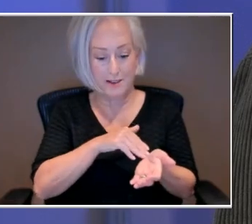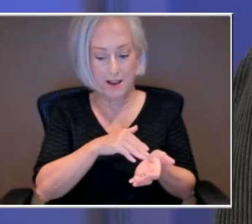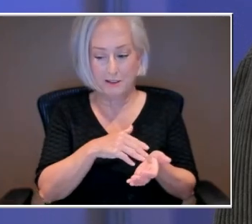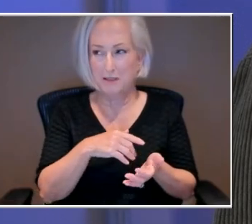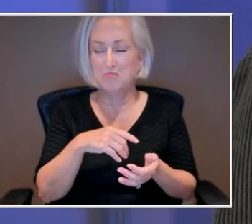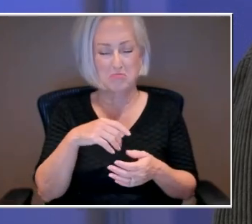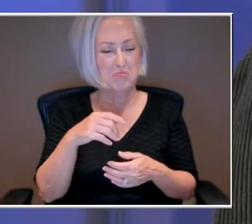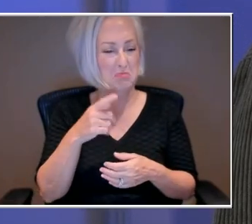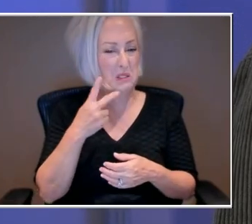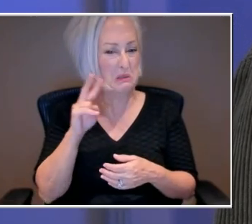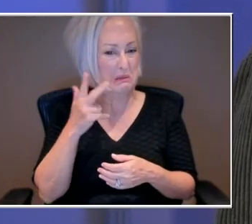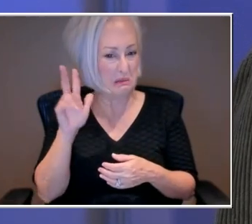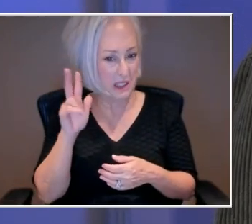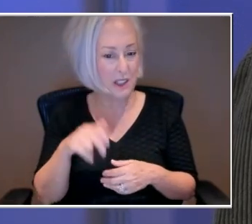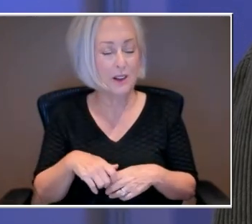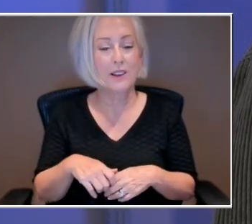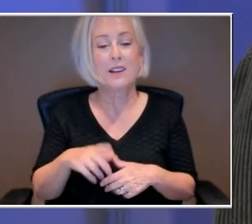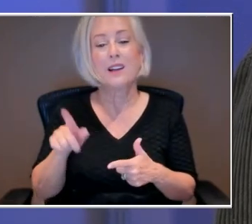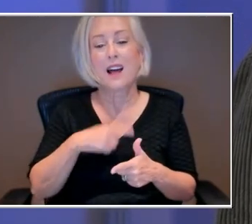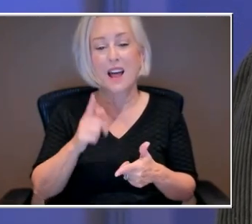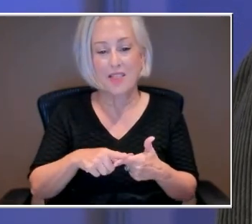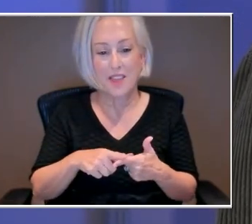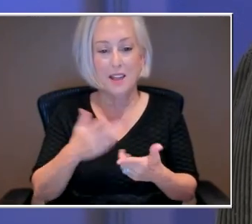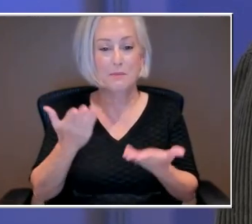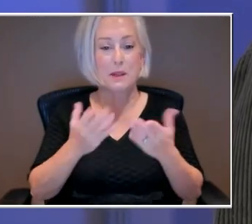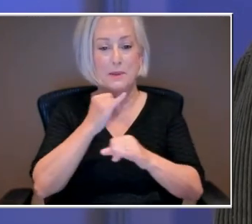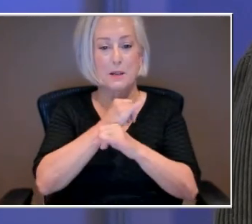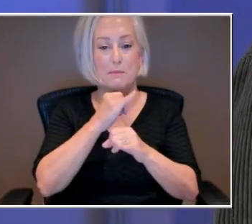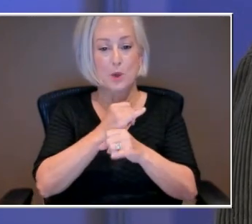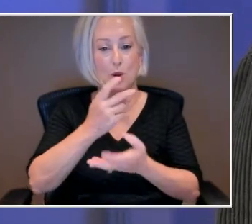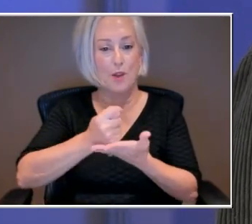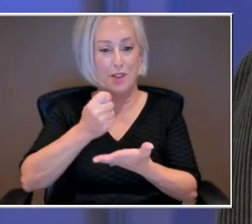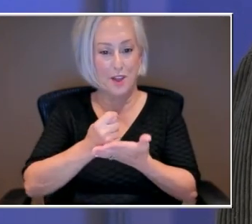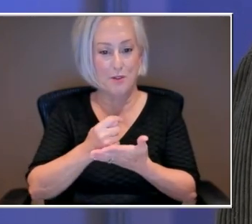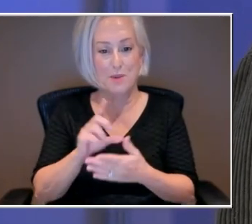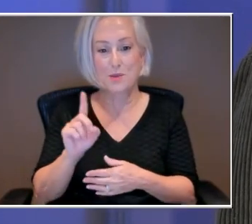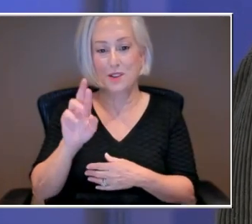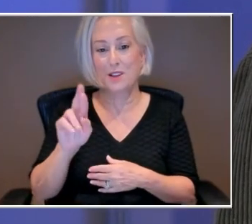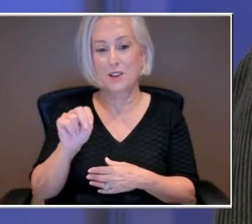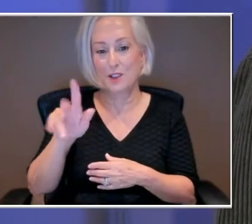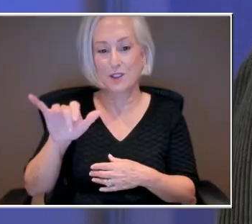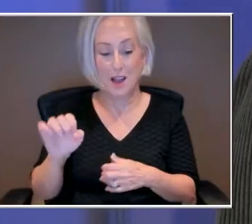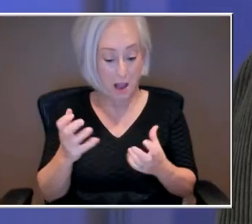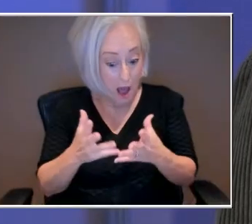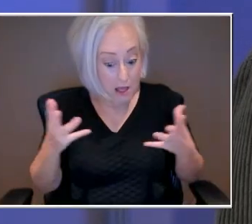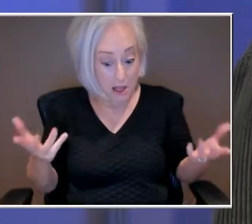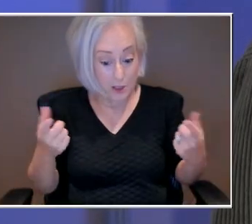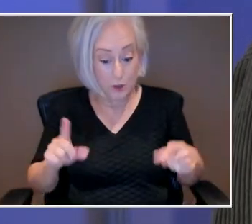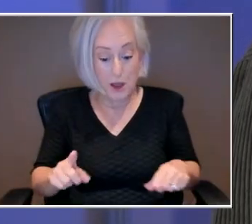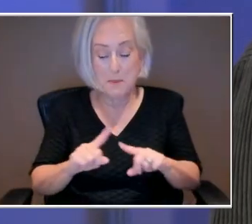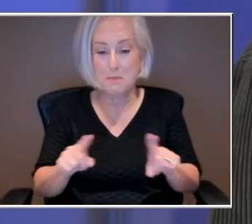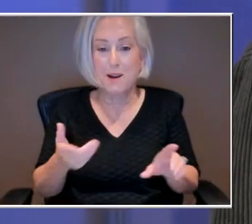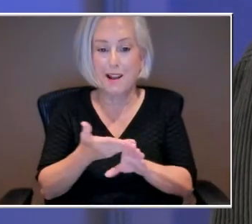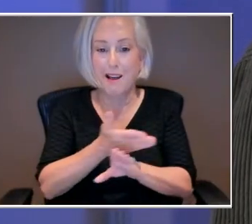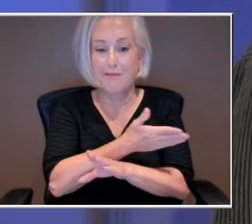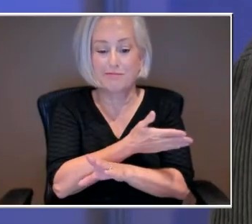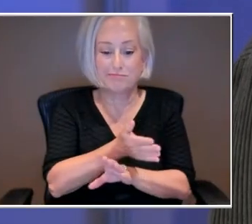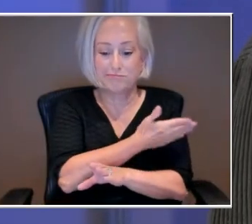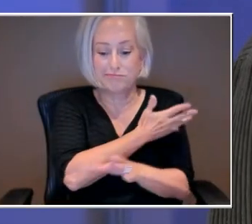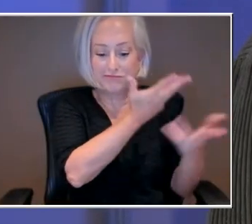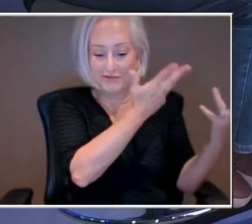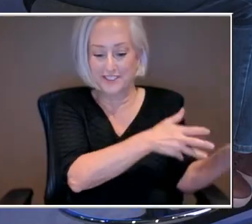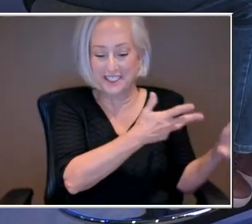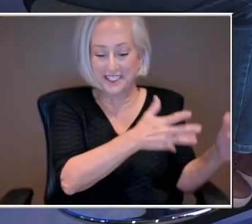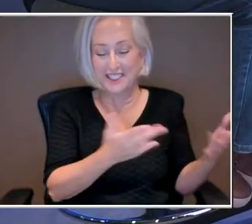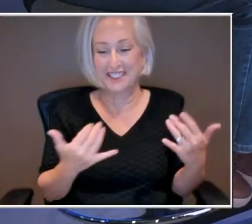treatments, immunotherapy with Dr. Nye. So a lot to go, but a lot behind me too. So feeling really good. That's a great way